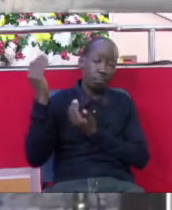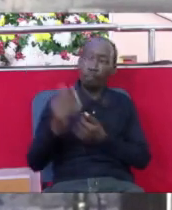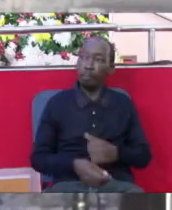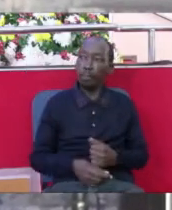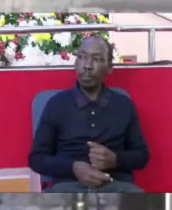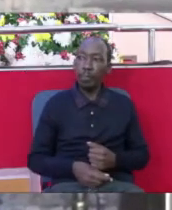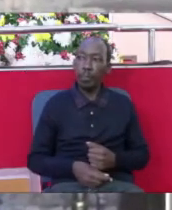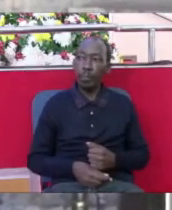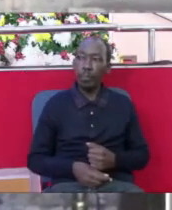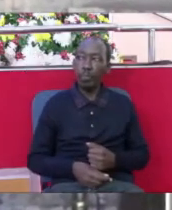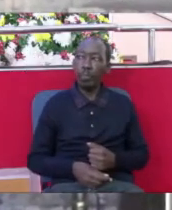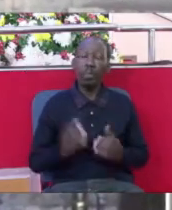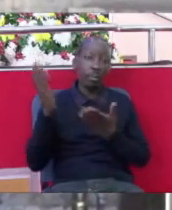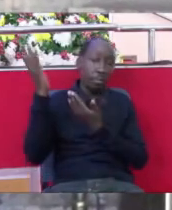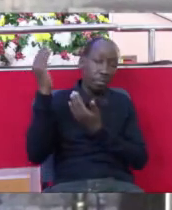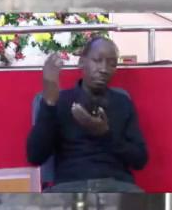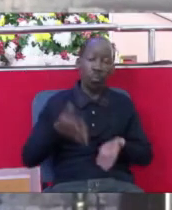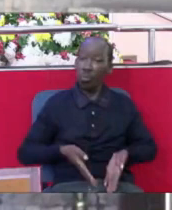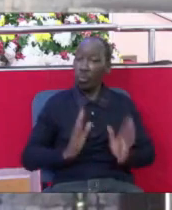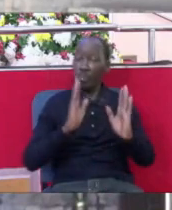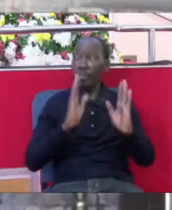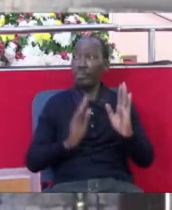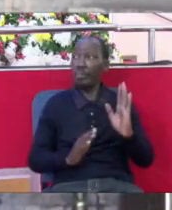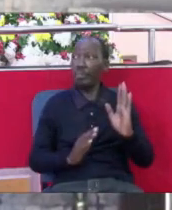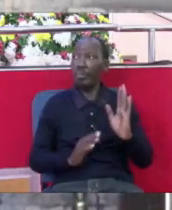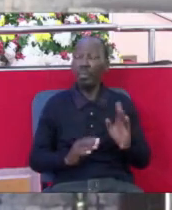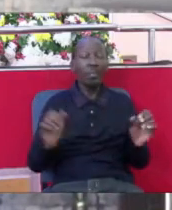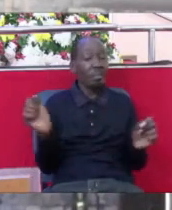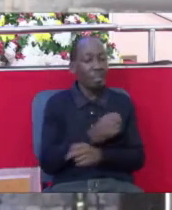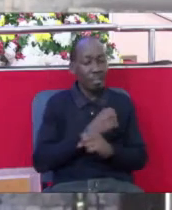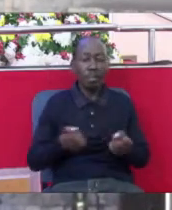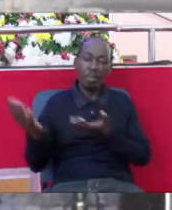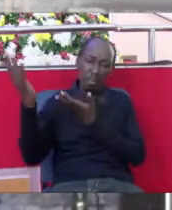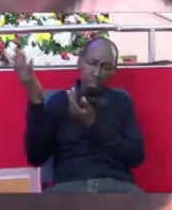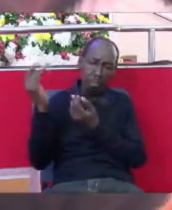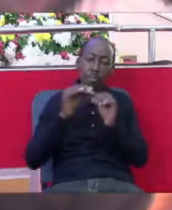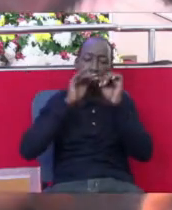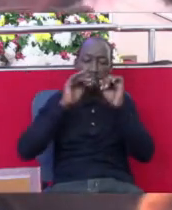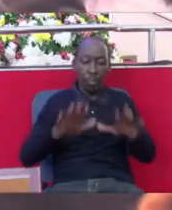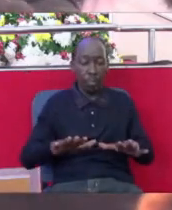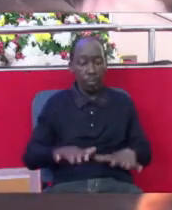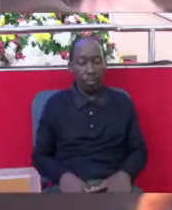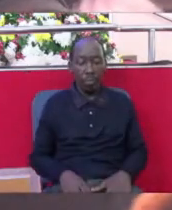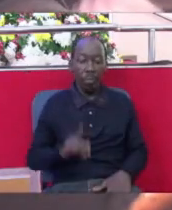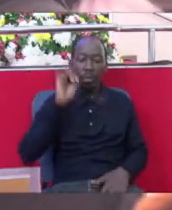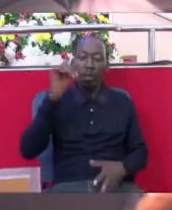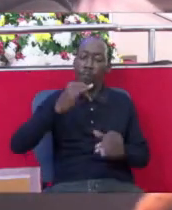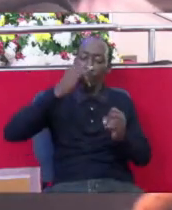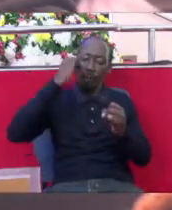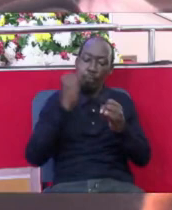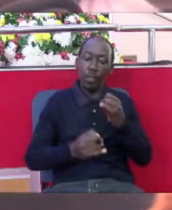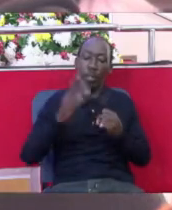haujatarajia. In an unexpected way. Kwa njia ambayo haujatarajia. And with an unexpected breath. Na baraka ambayo haujatarajia. And we have seen that there